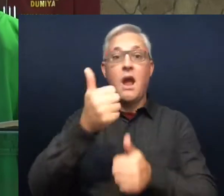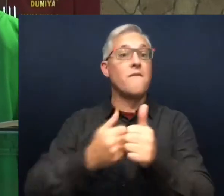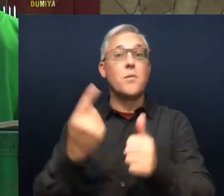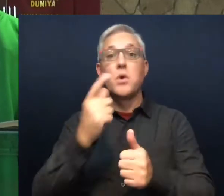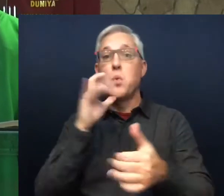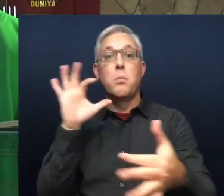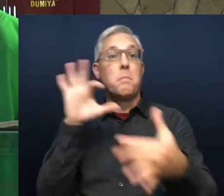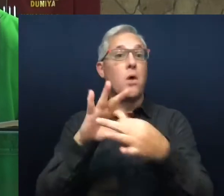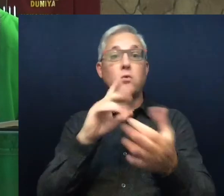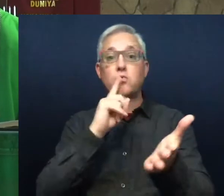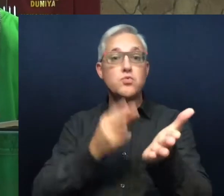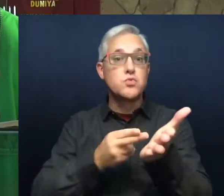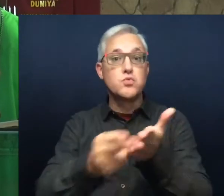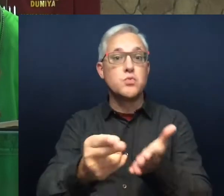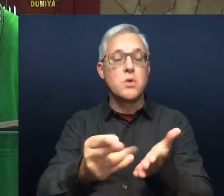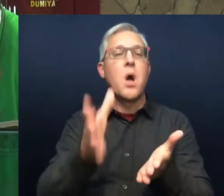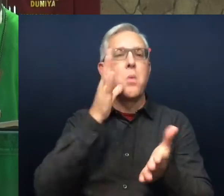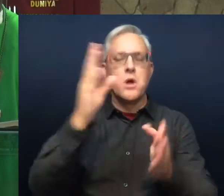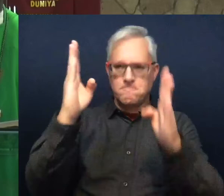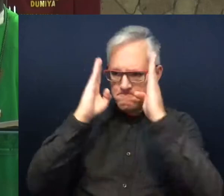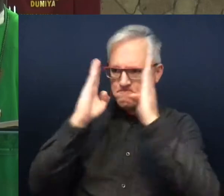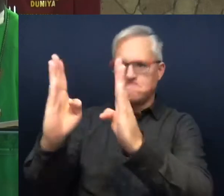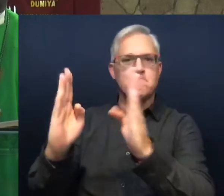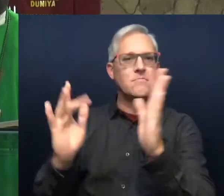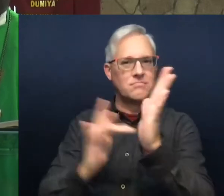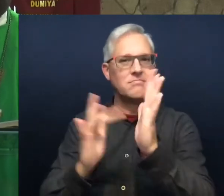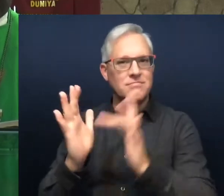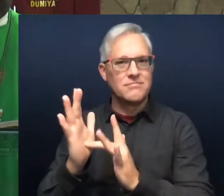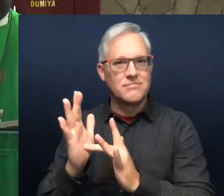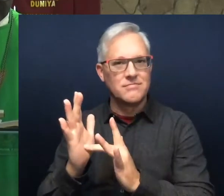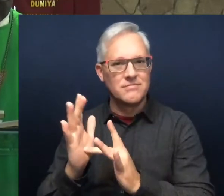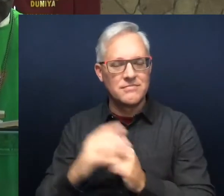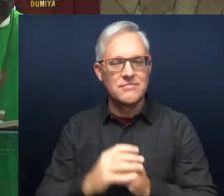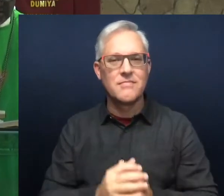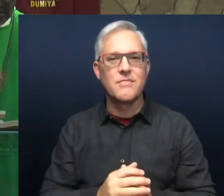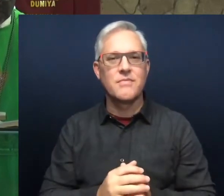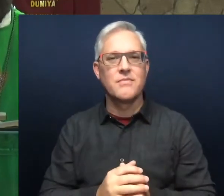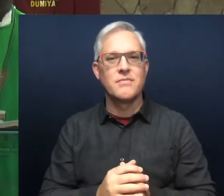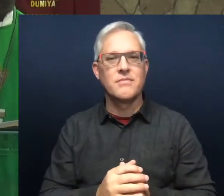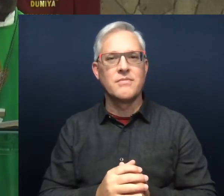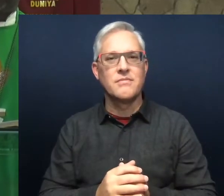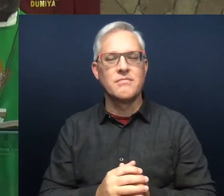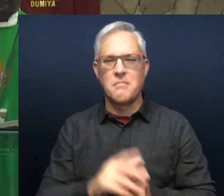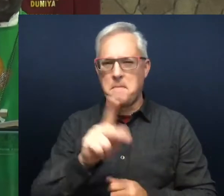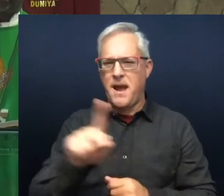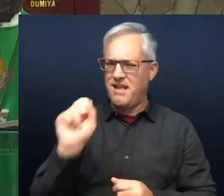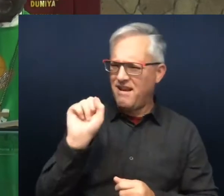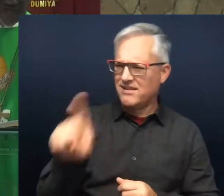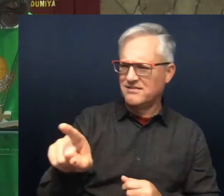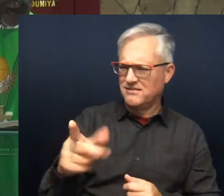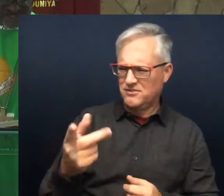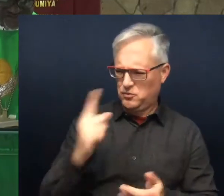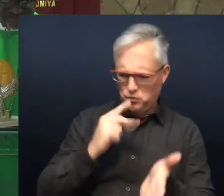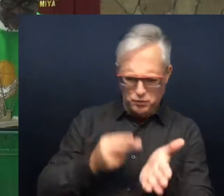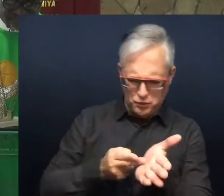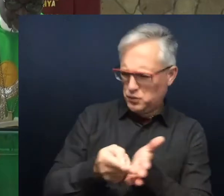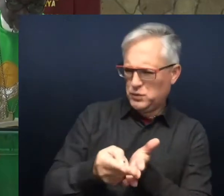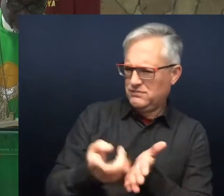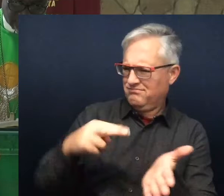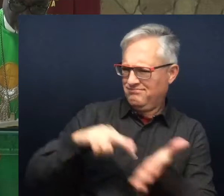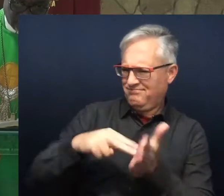truth listens to my voice." Truth? What is truth? Pilate